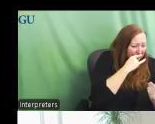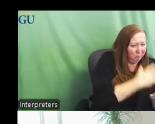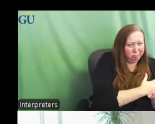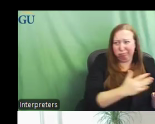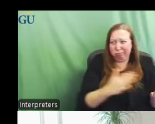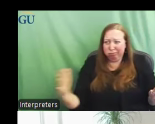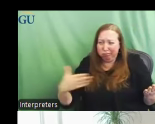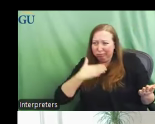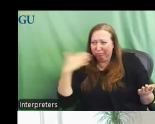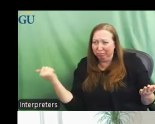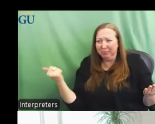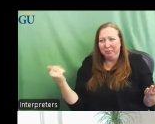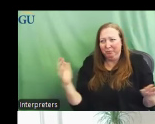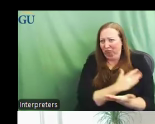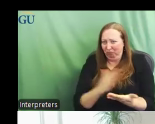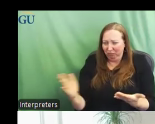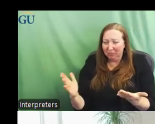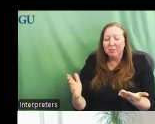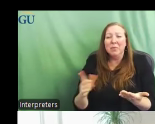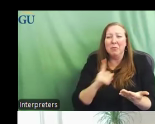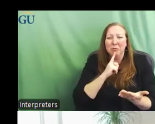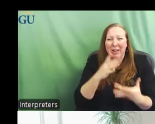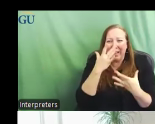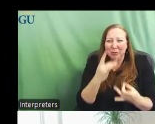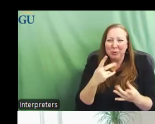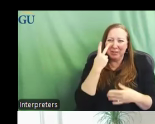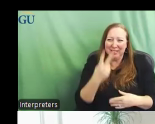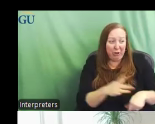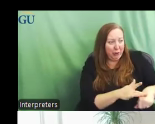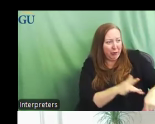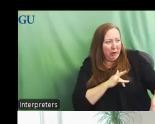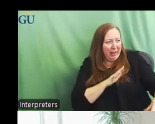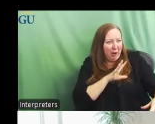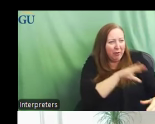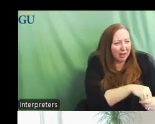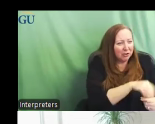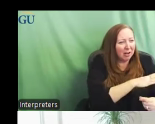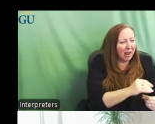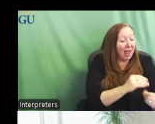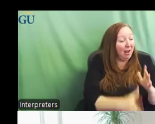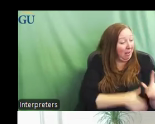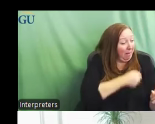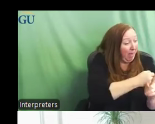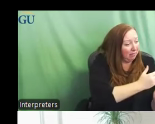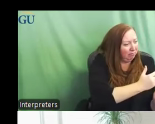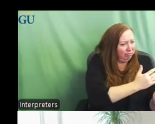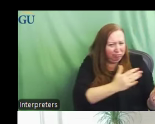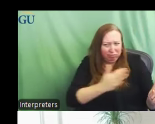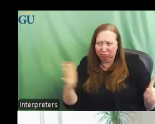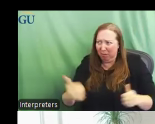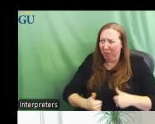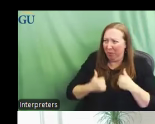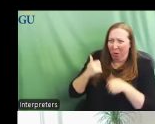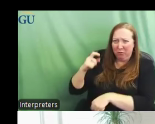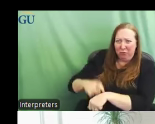seen not only the early intervention, but also what the long-term outcomes look like. And I actually